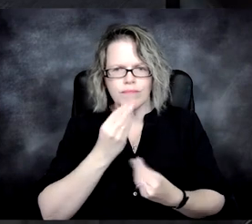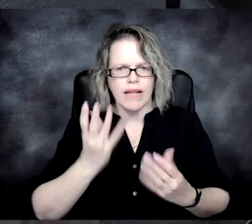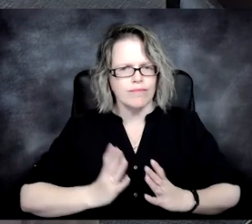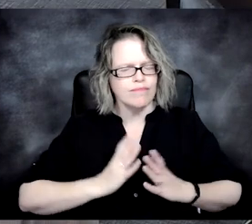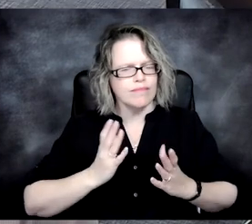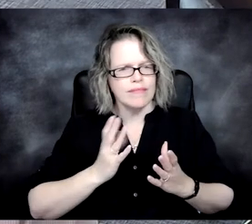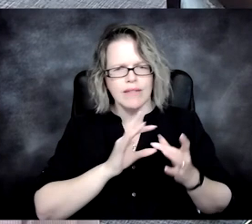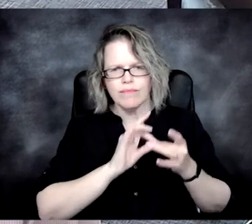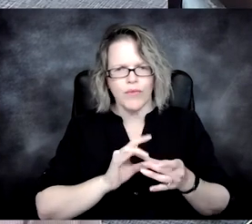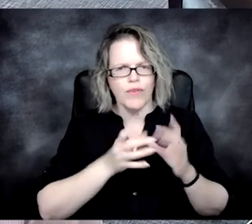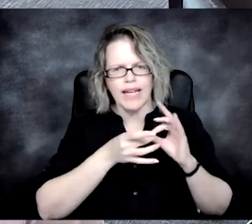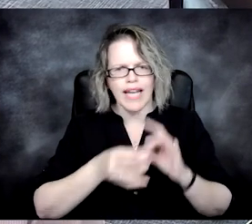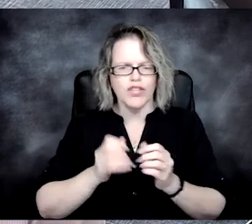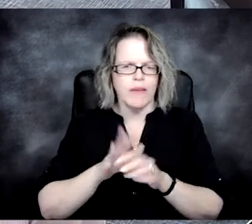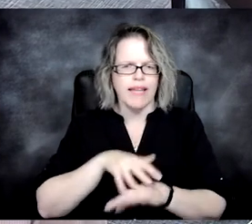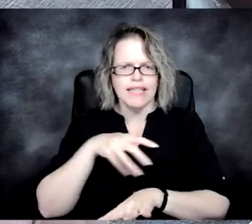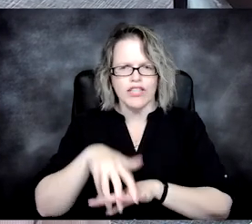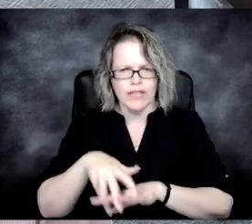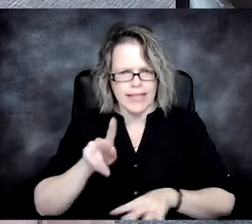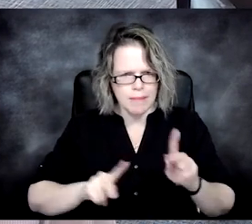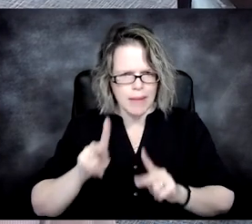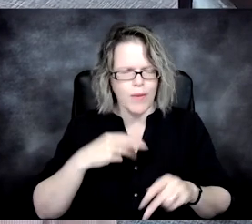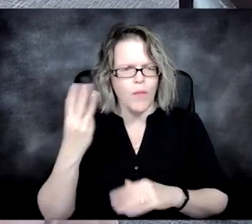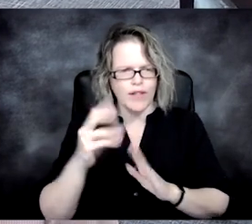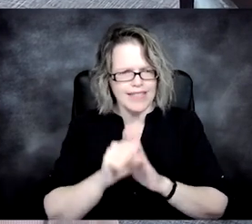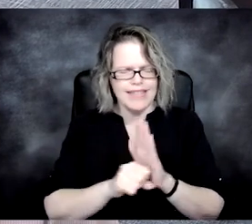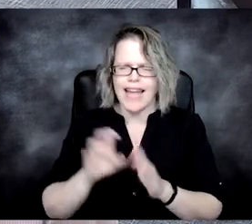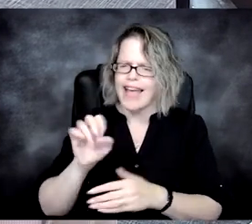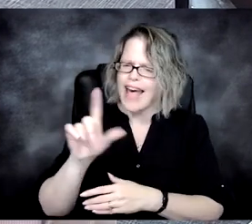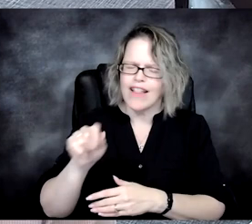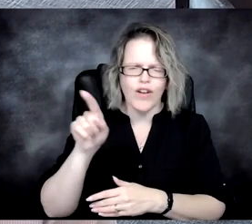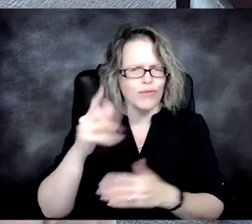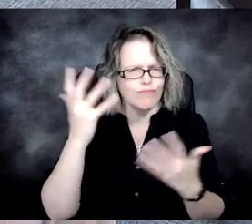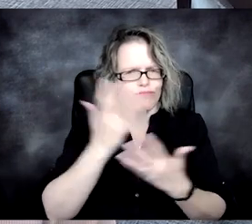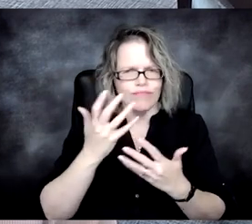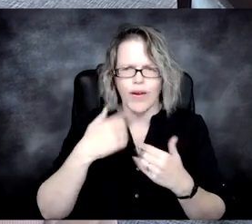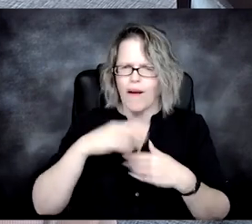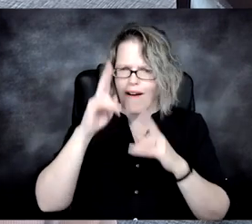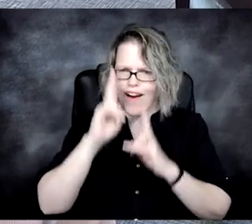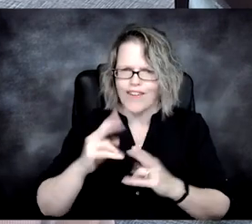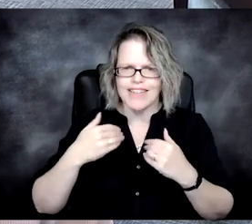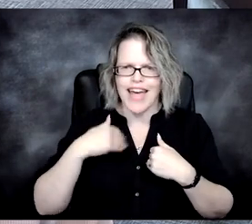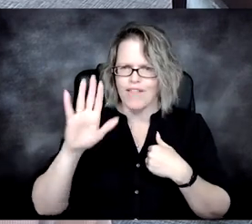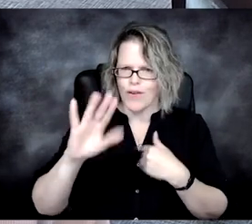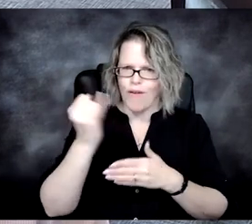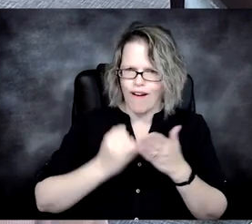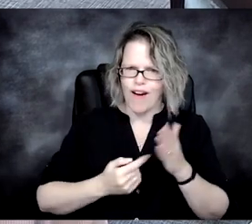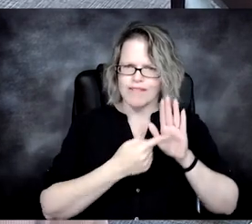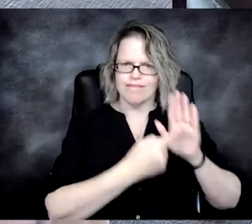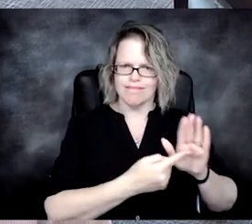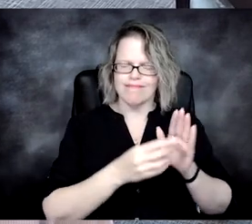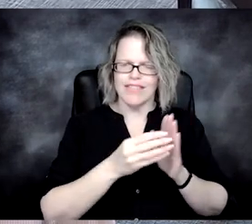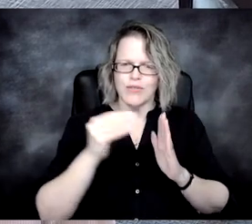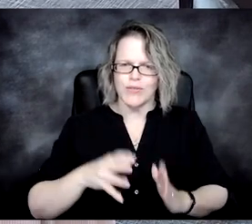to the indigenous people of Washington State. Ella, you're a tremendous artist, and we are honored to have your artwork on display at our student art gallery